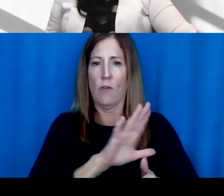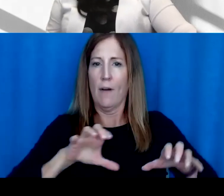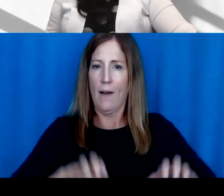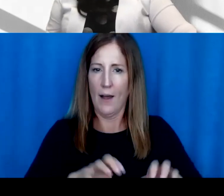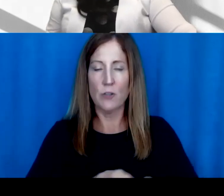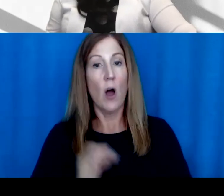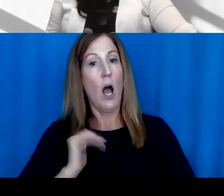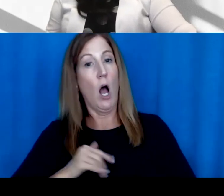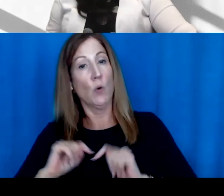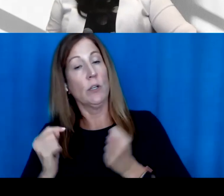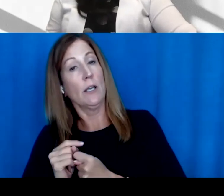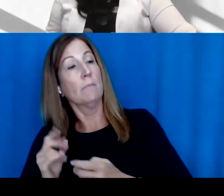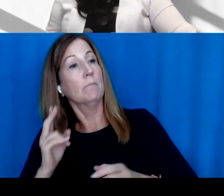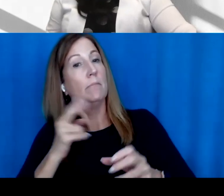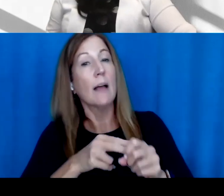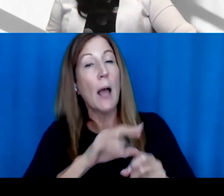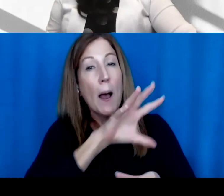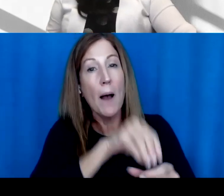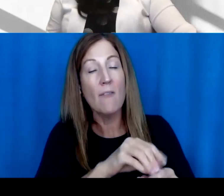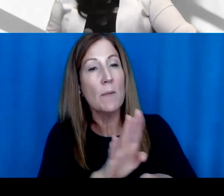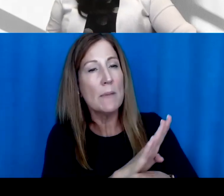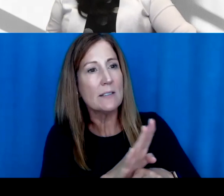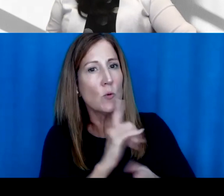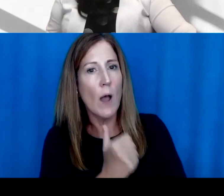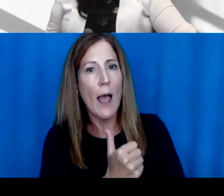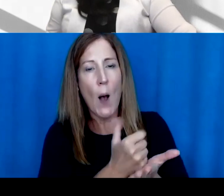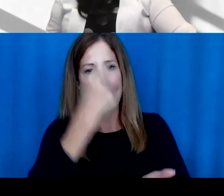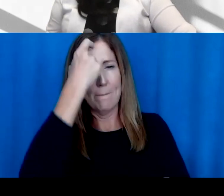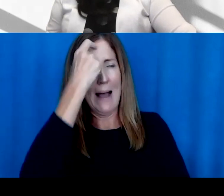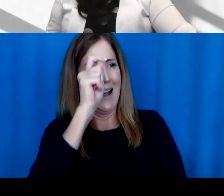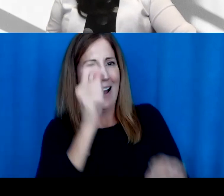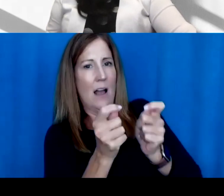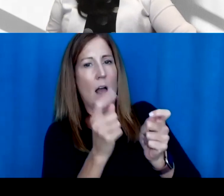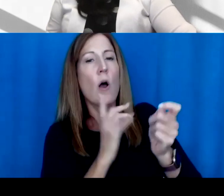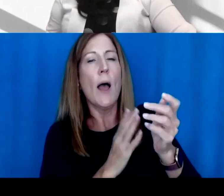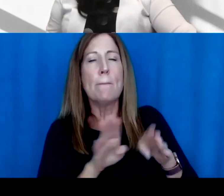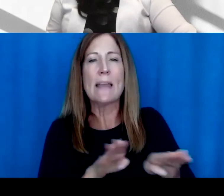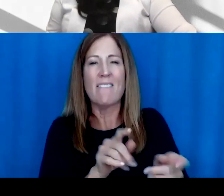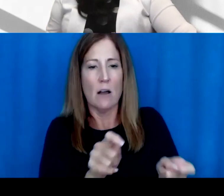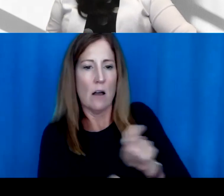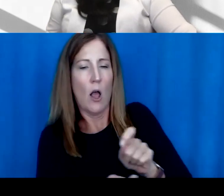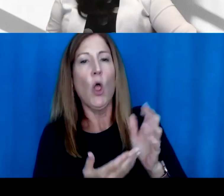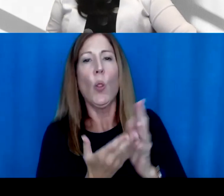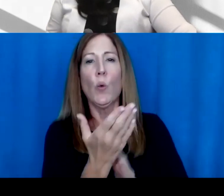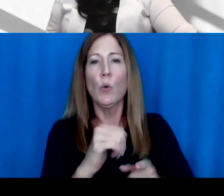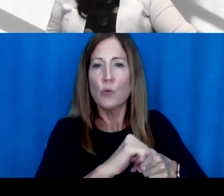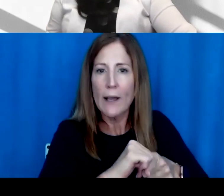works with businesses to shift mindsets and transform behaviors through training and talent development.